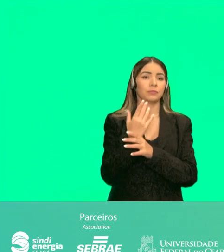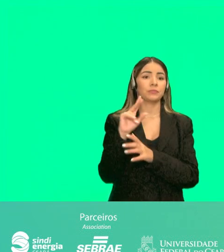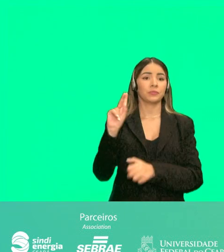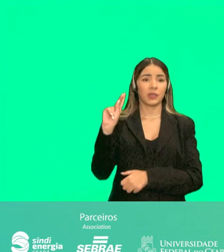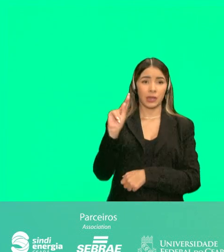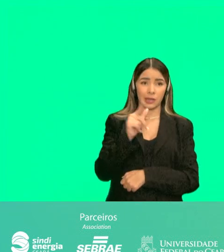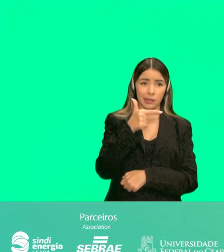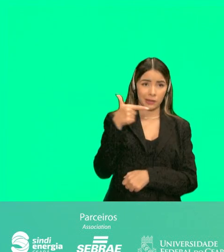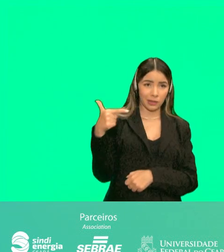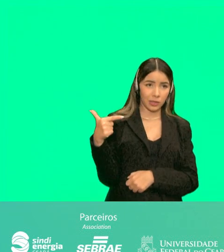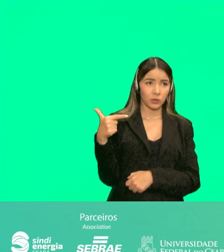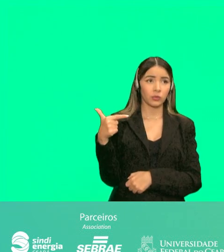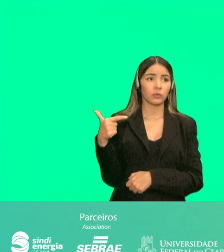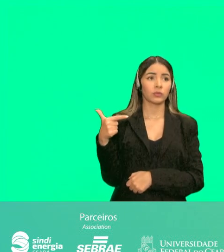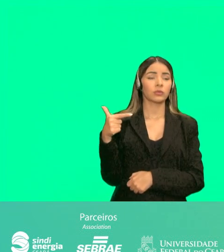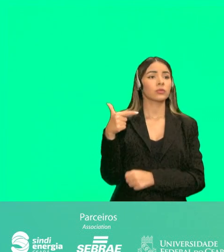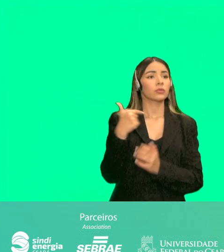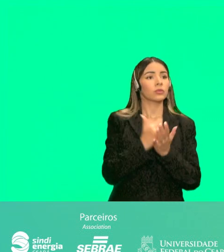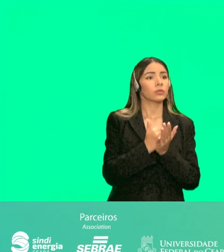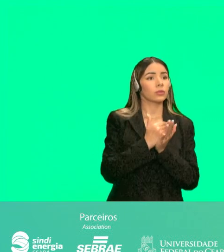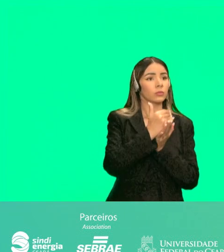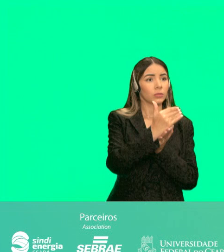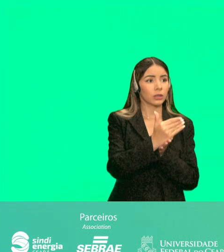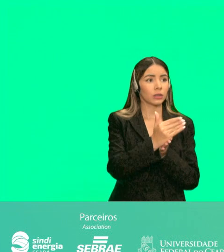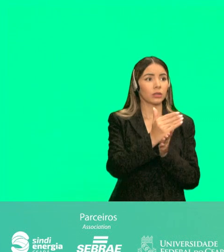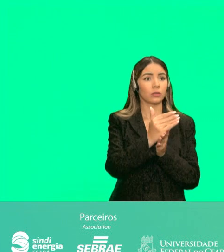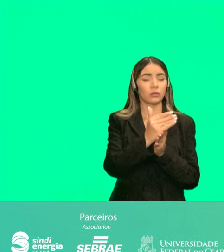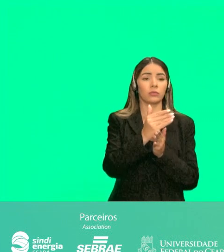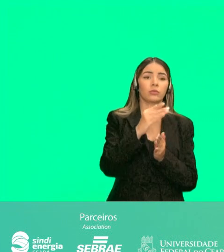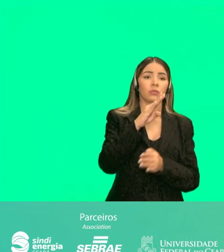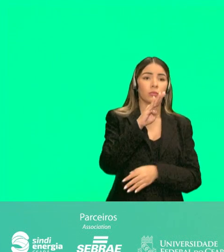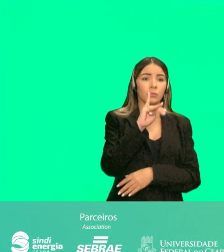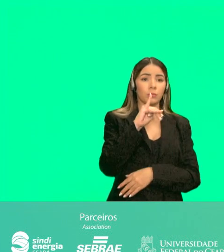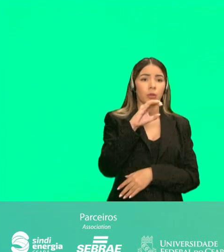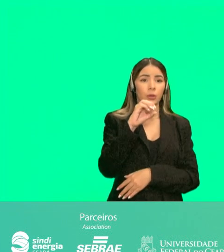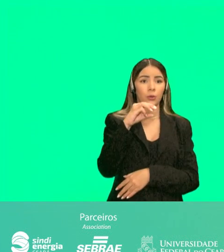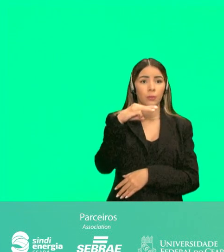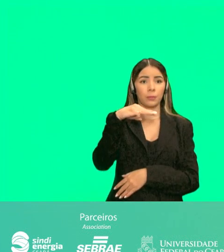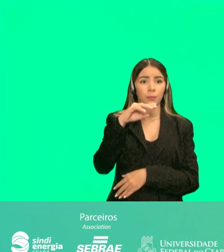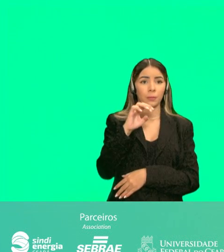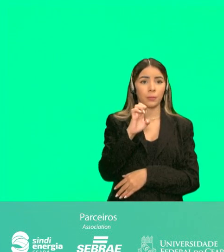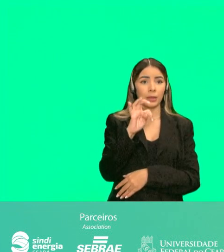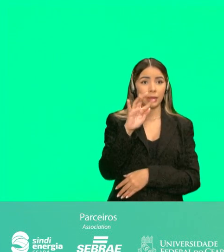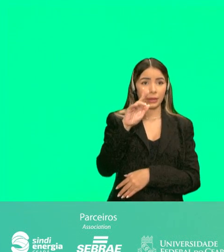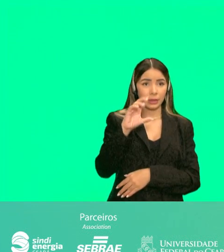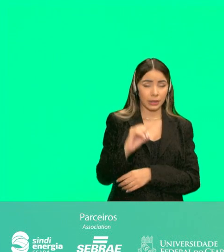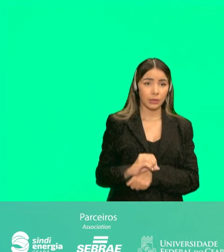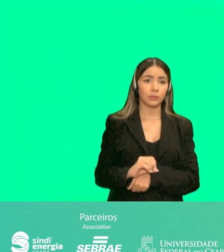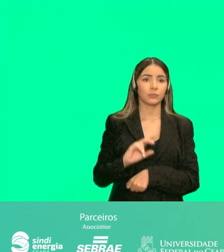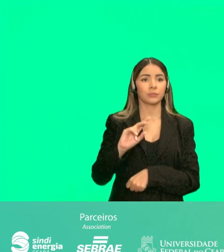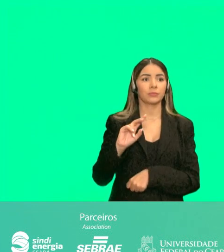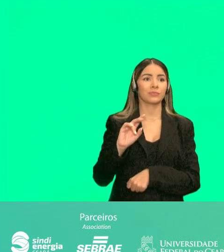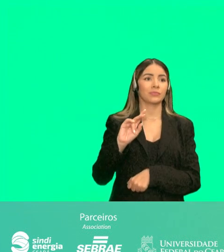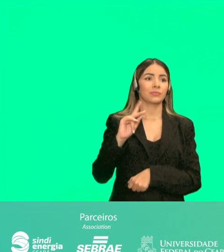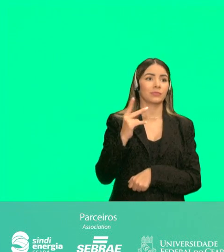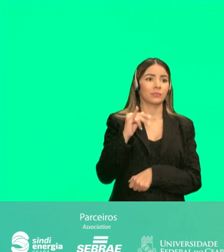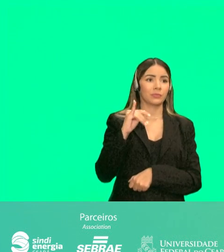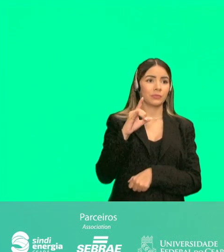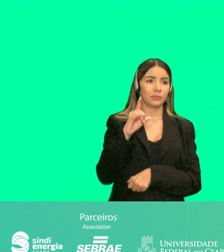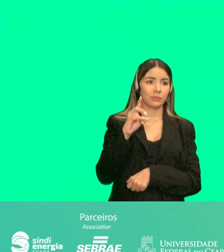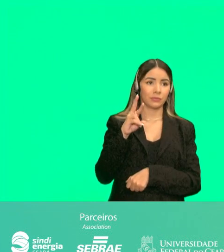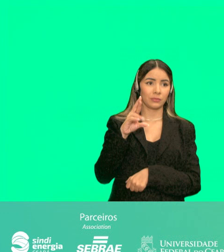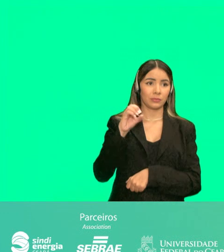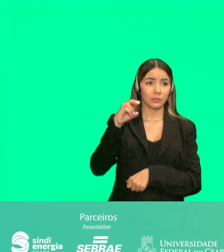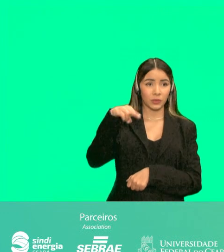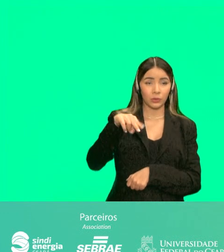of a choice partir, por for all exemplo, these do compression biometano. procedures. And for being Então a a Hydron, Brazilian por and ser uma empresa to be brasileira de a engenharia da global agência brasileira, a